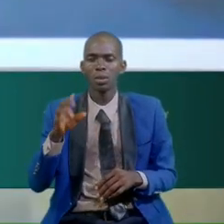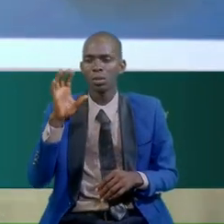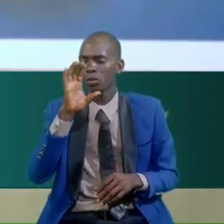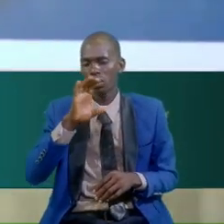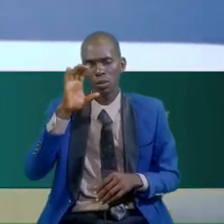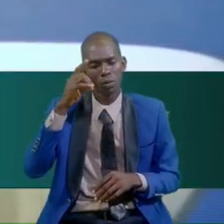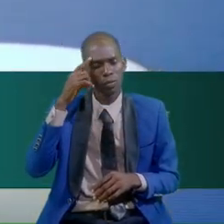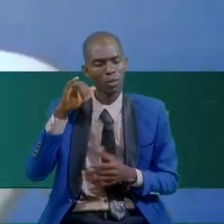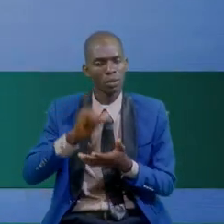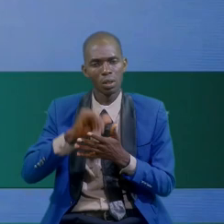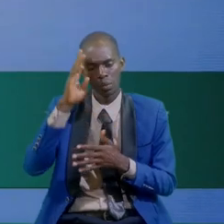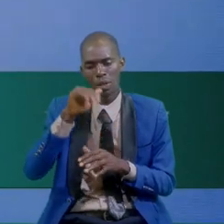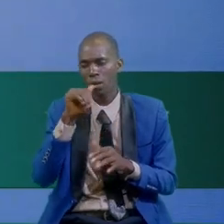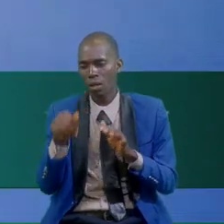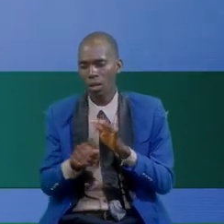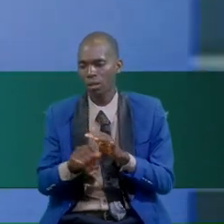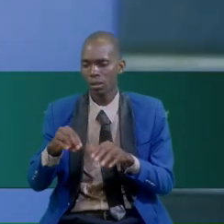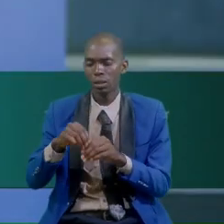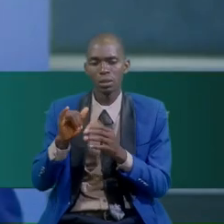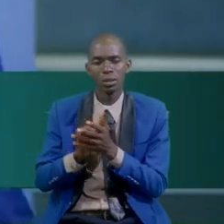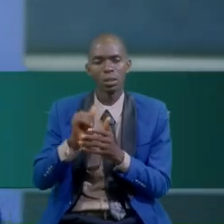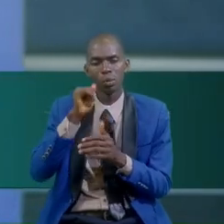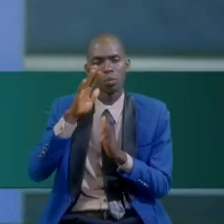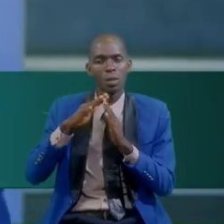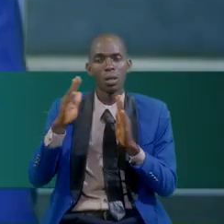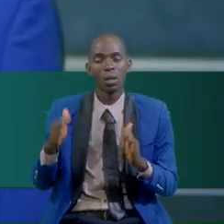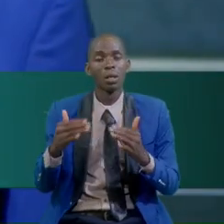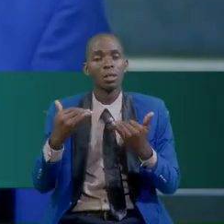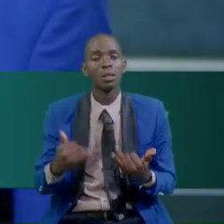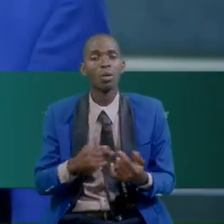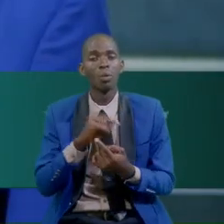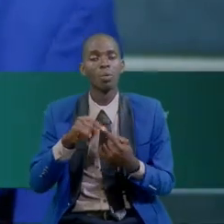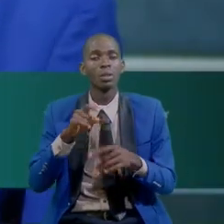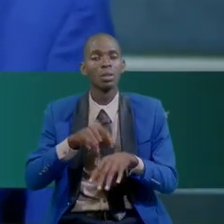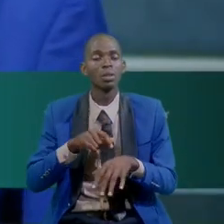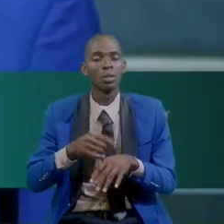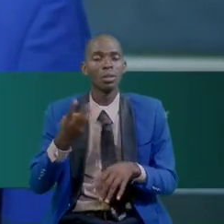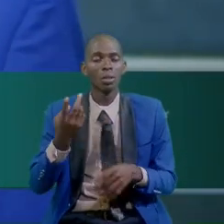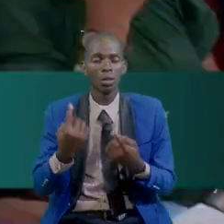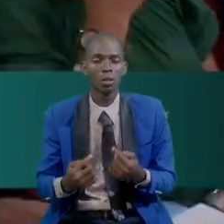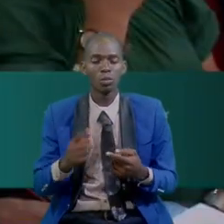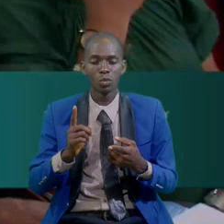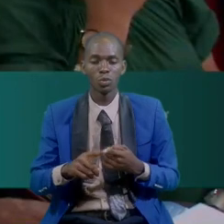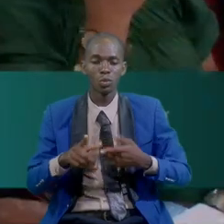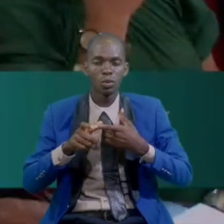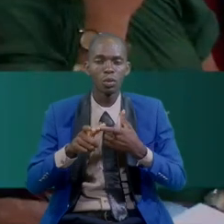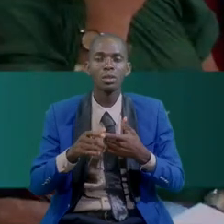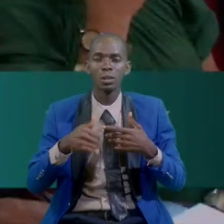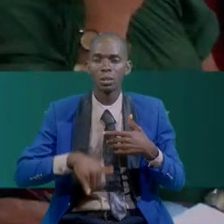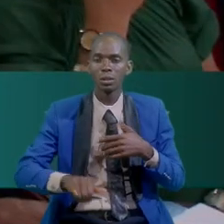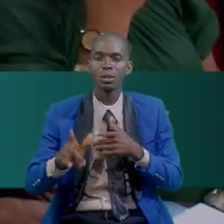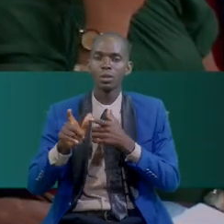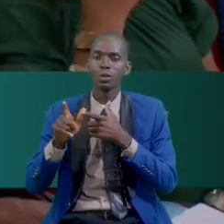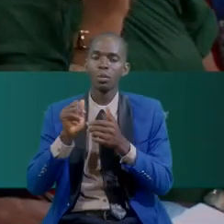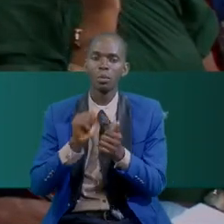hidden there. And then when the time came to run, he outran the man on the